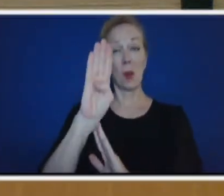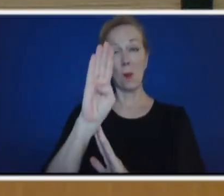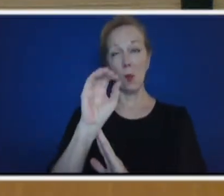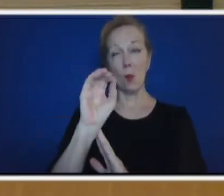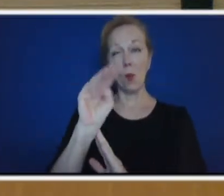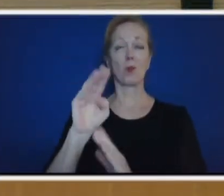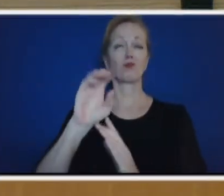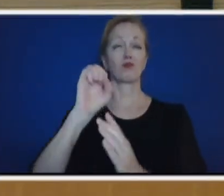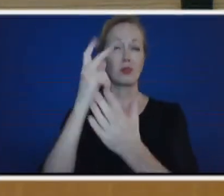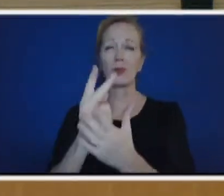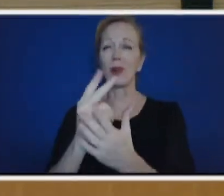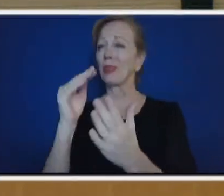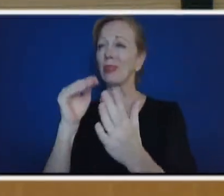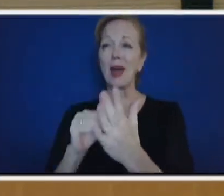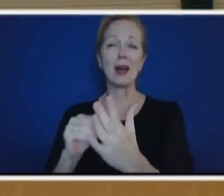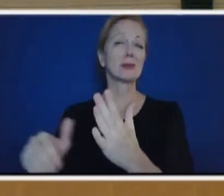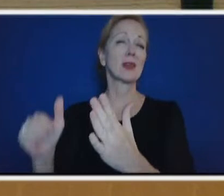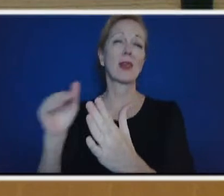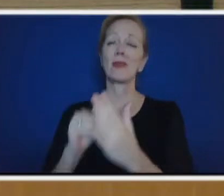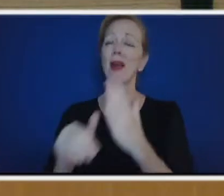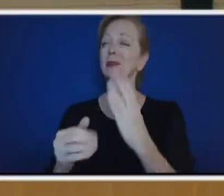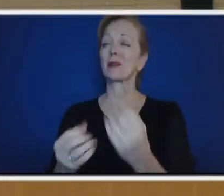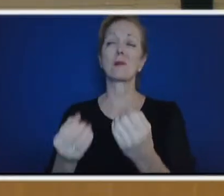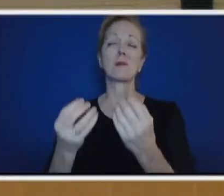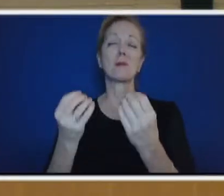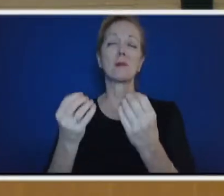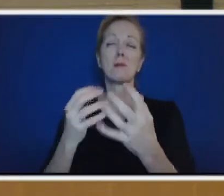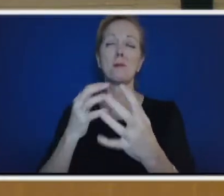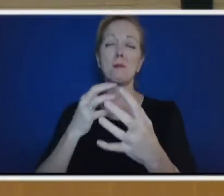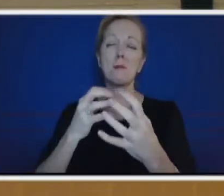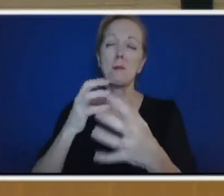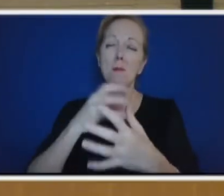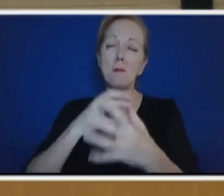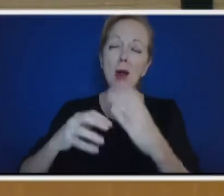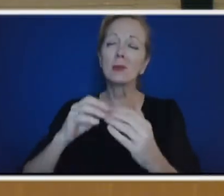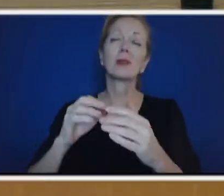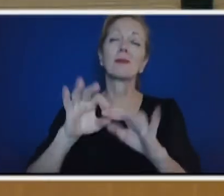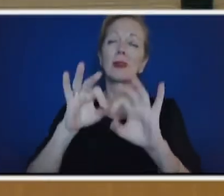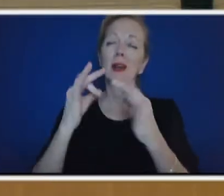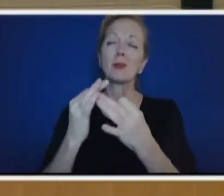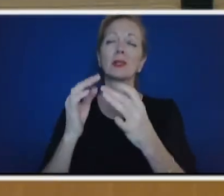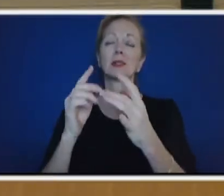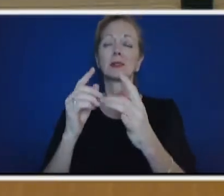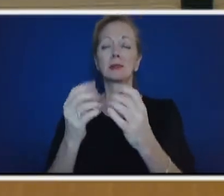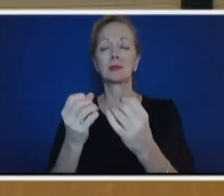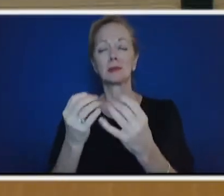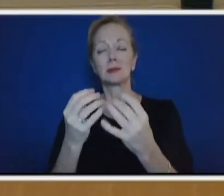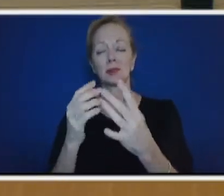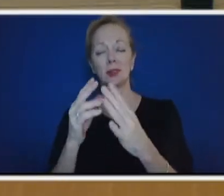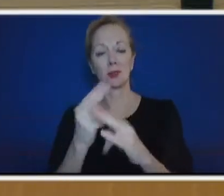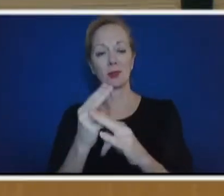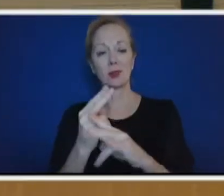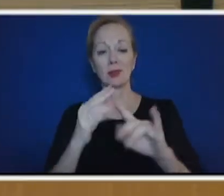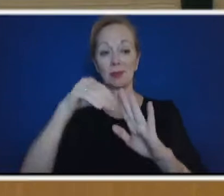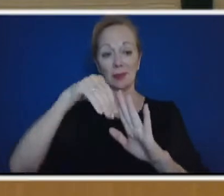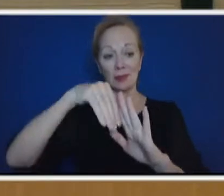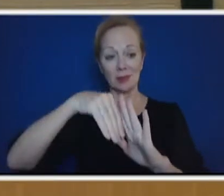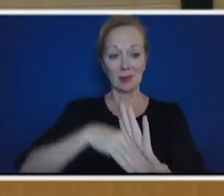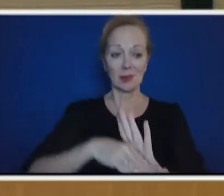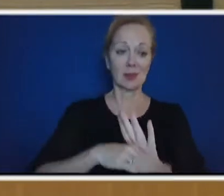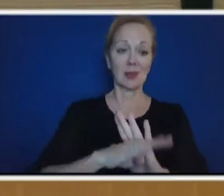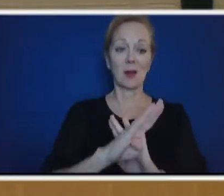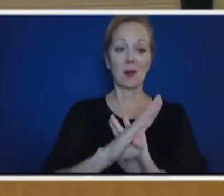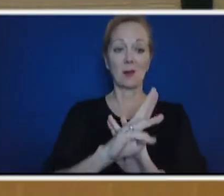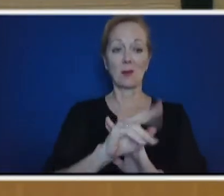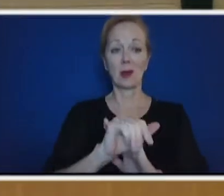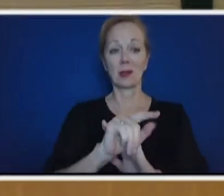and thousands of multifamily units. What happens at the end of a boom cycle, we all know, and I think we're at that point. One